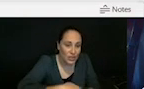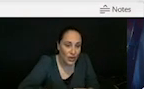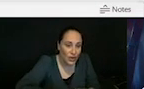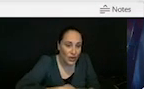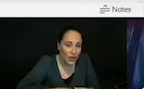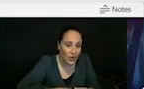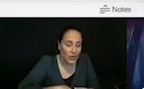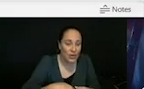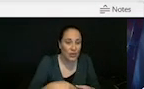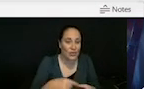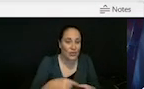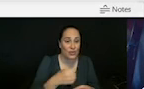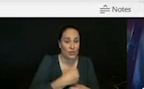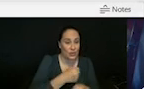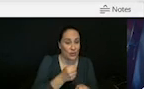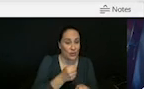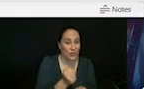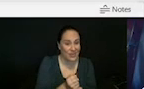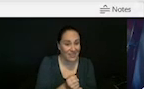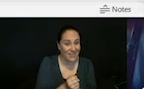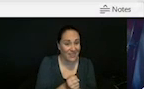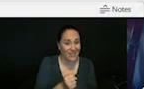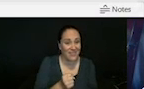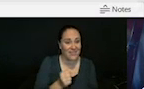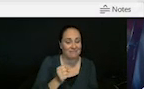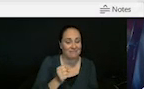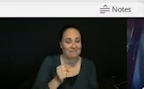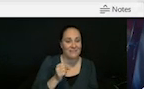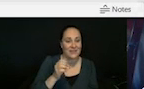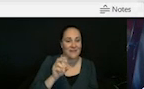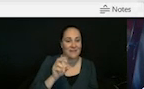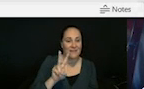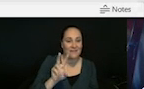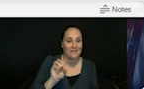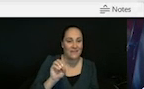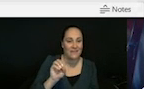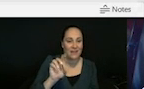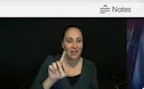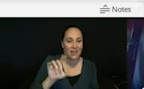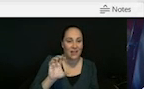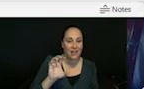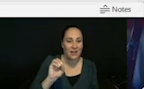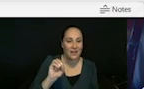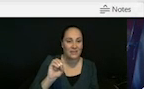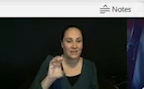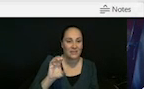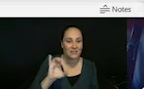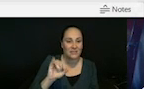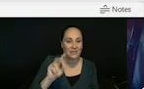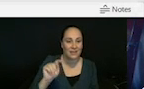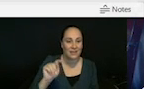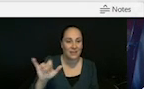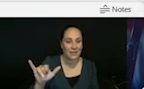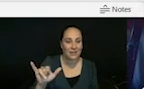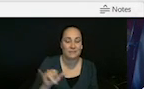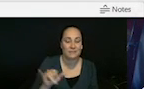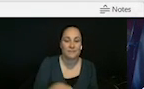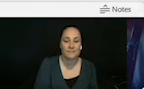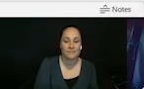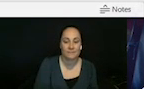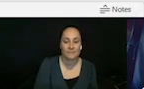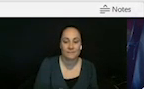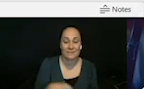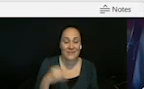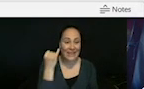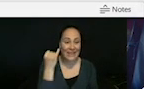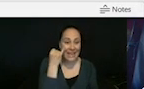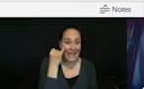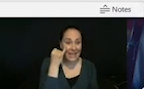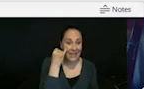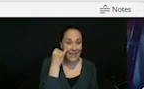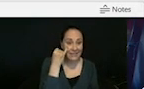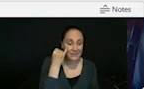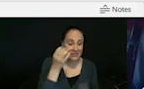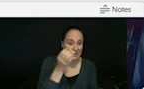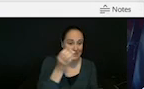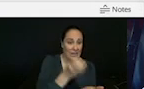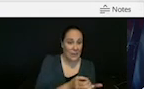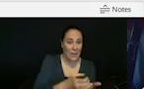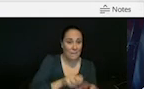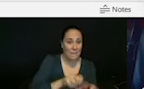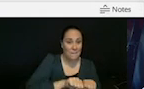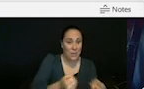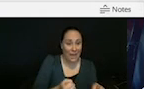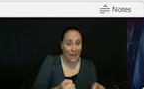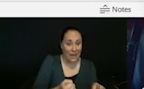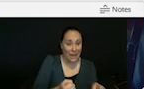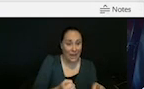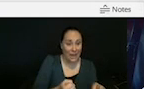your mug broke, right, you were stirring so fast that your mug broke at that instant, what do you think would happen? The coffee would fly in all directions if you continued